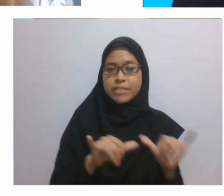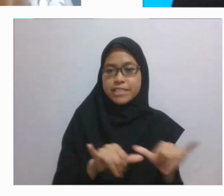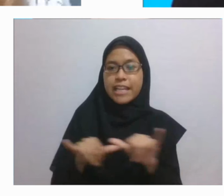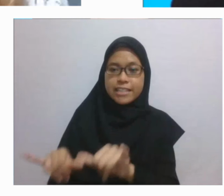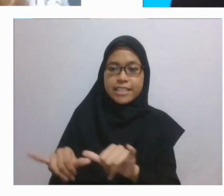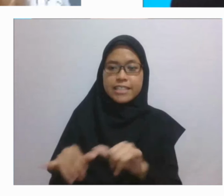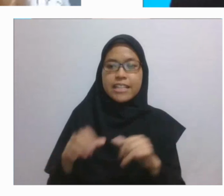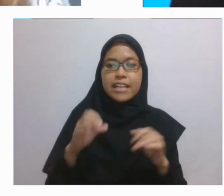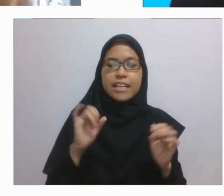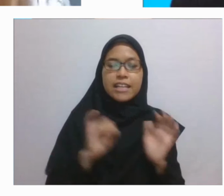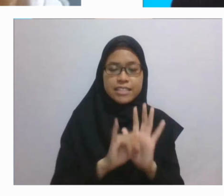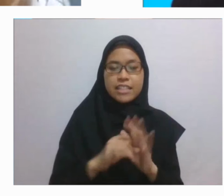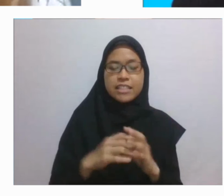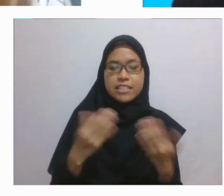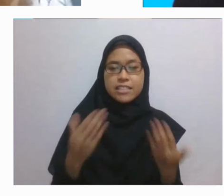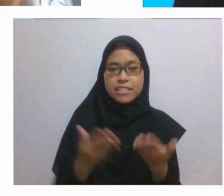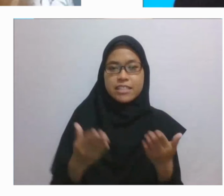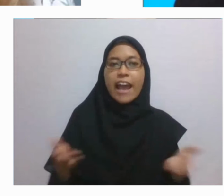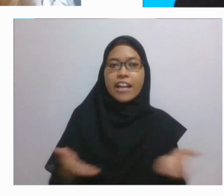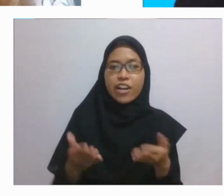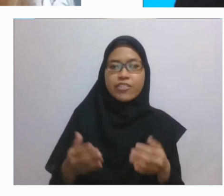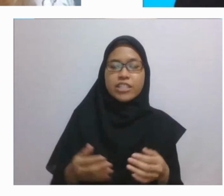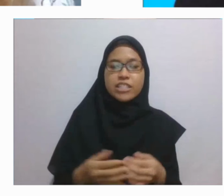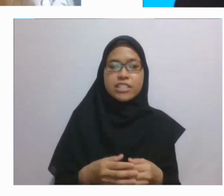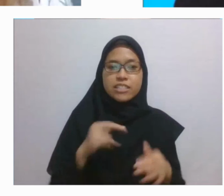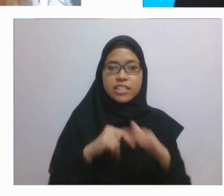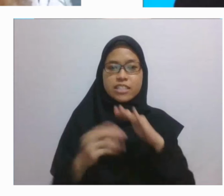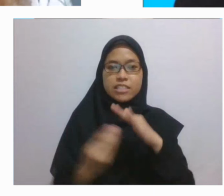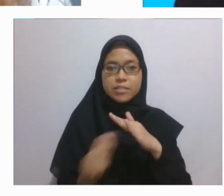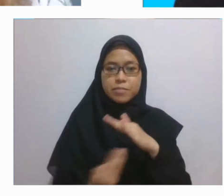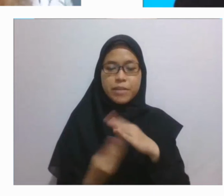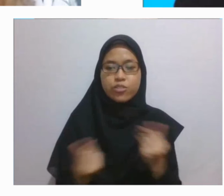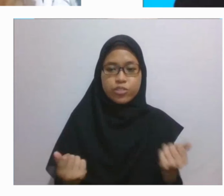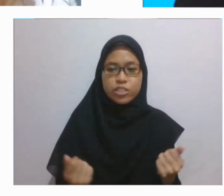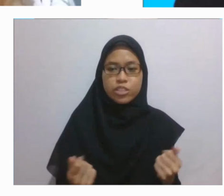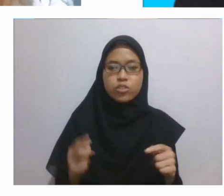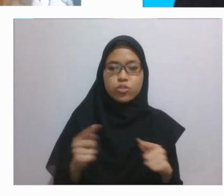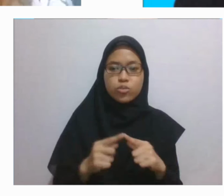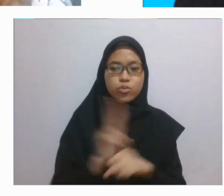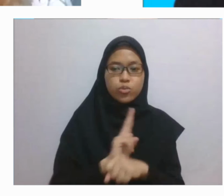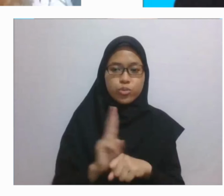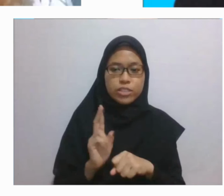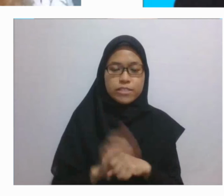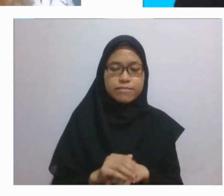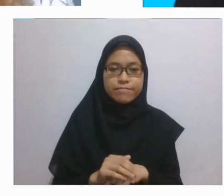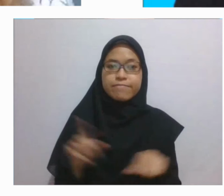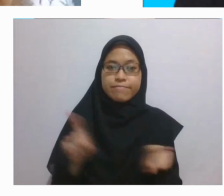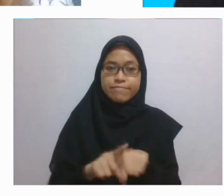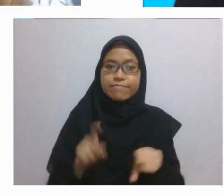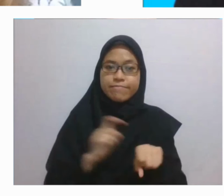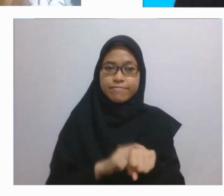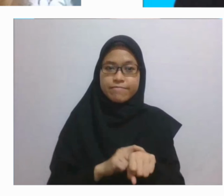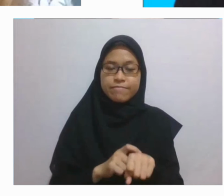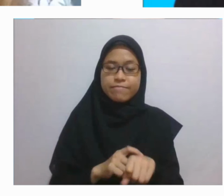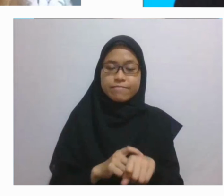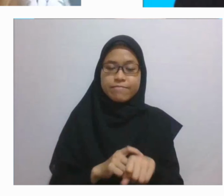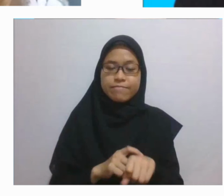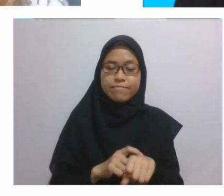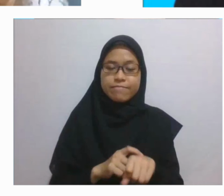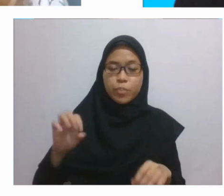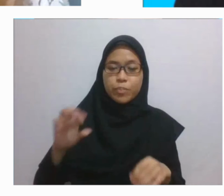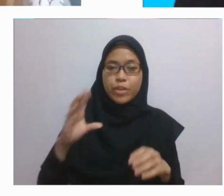encouraging those who are developing and implementing nature-based solutions to use. And at the same time, the European Commission